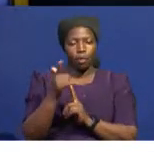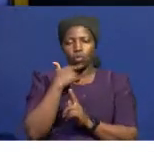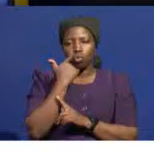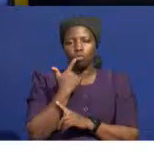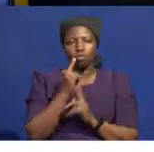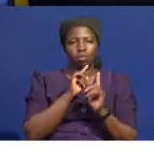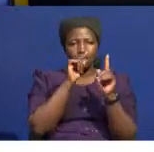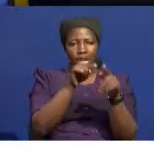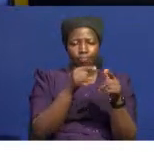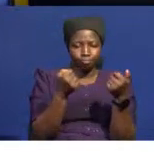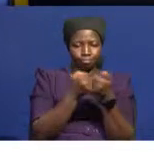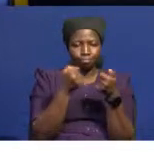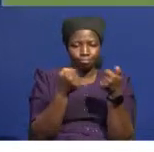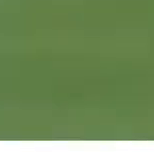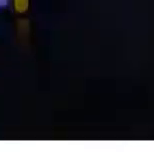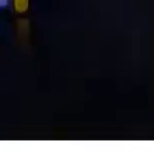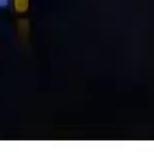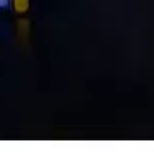Manchester United on Sunday.